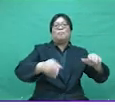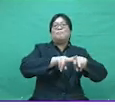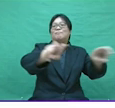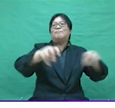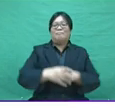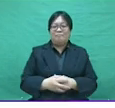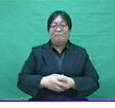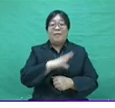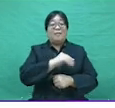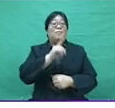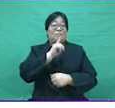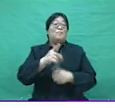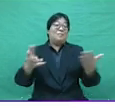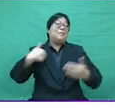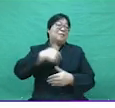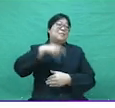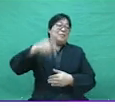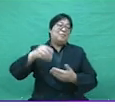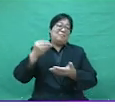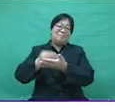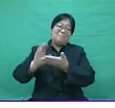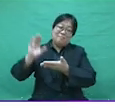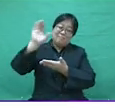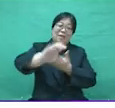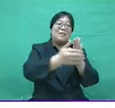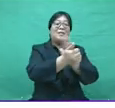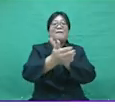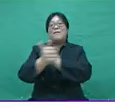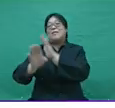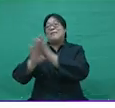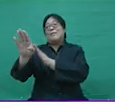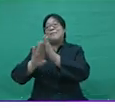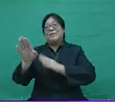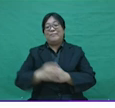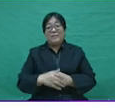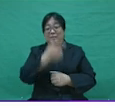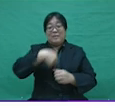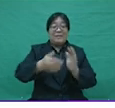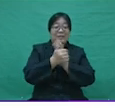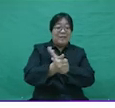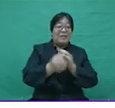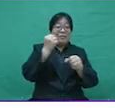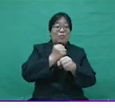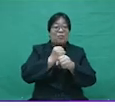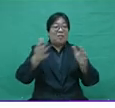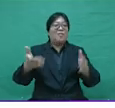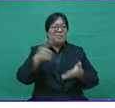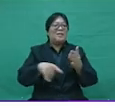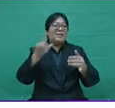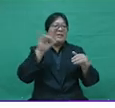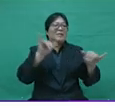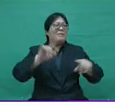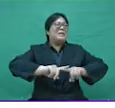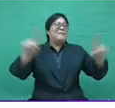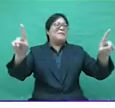And for sure, we need to invest in the skills development, because the skills for the work will be in some